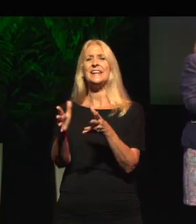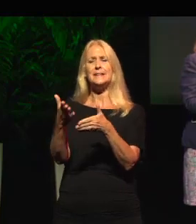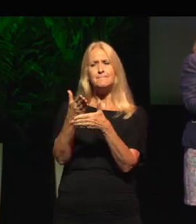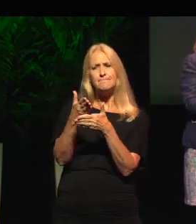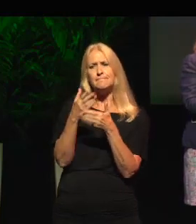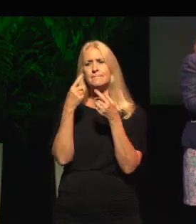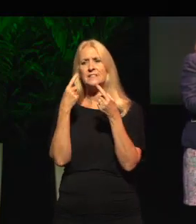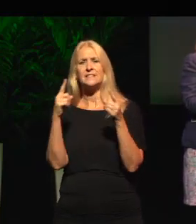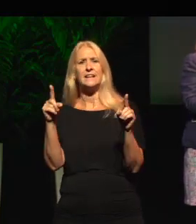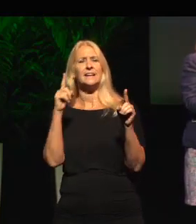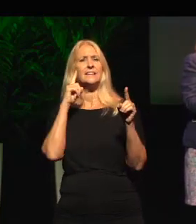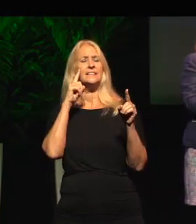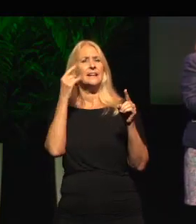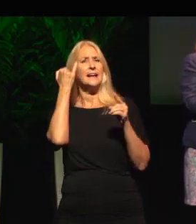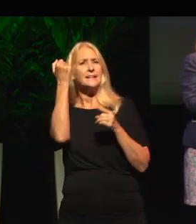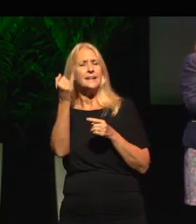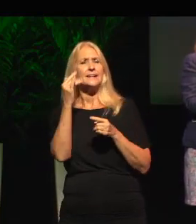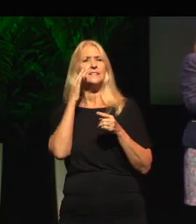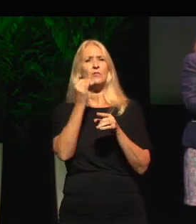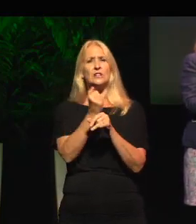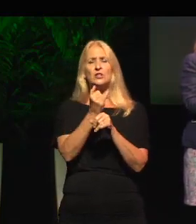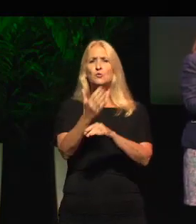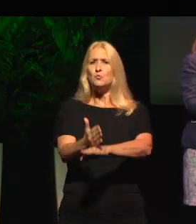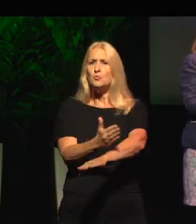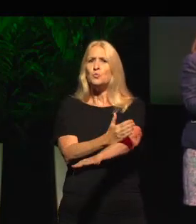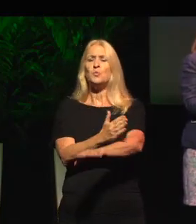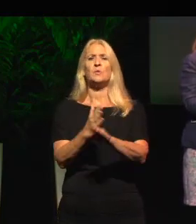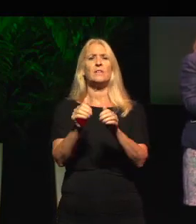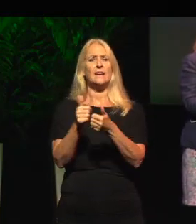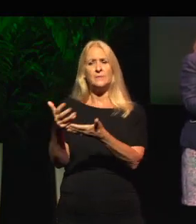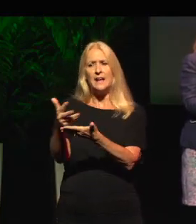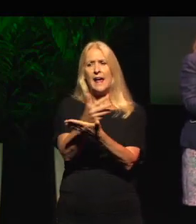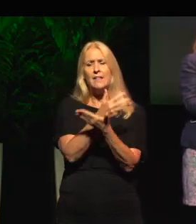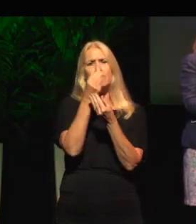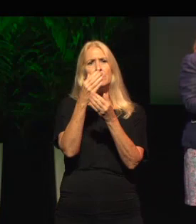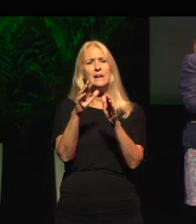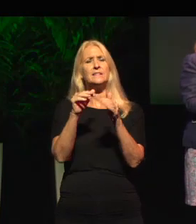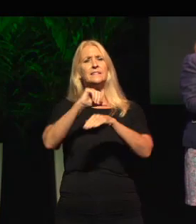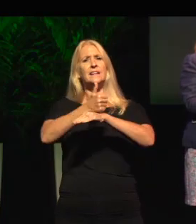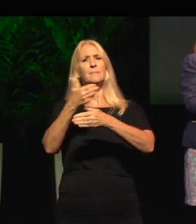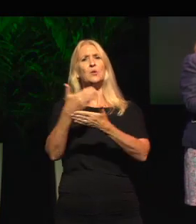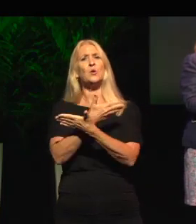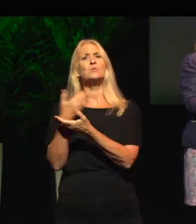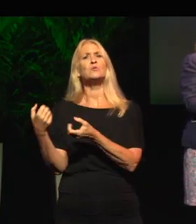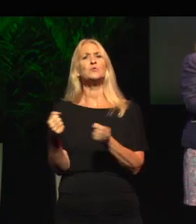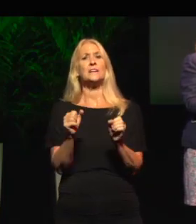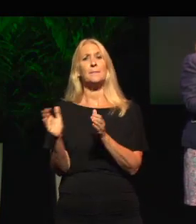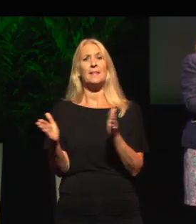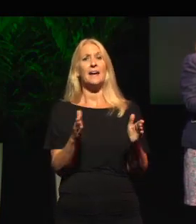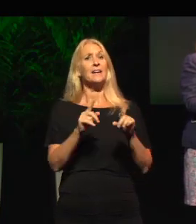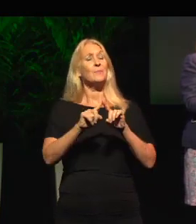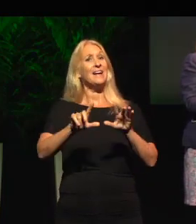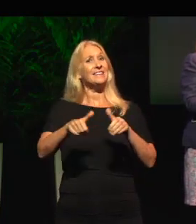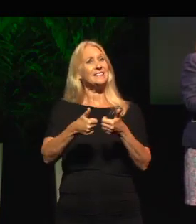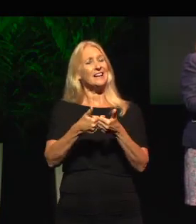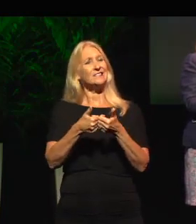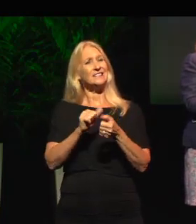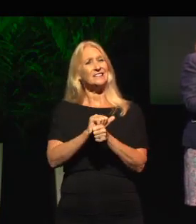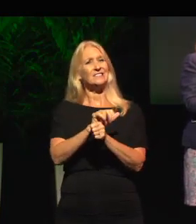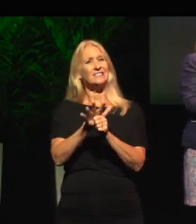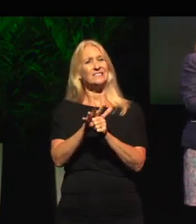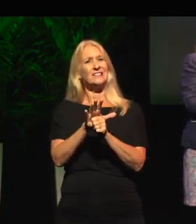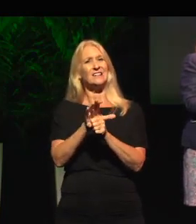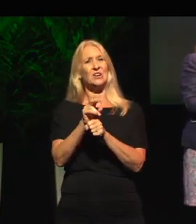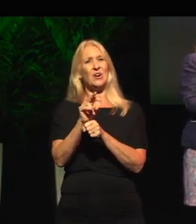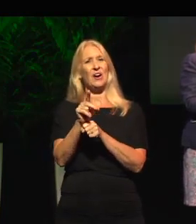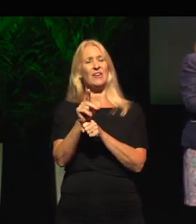for institutional growth as we gathered information to develop a new strategic plan. However, the challenges of COVID encouraged us to